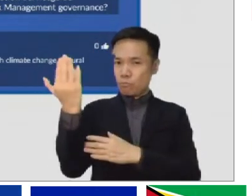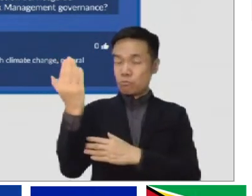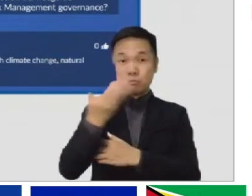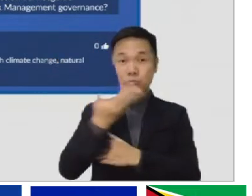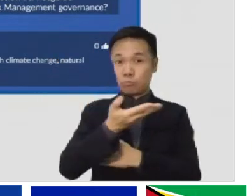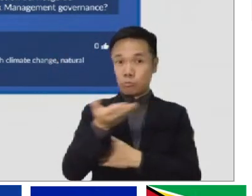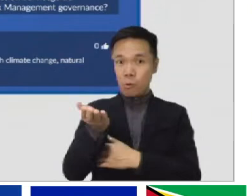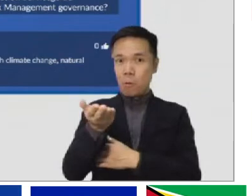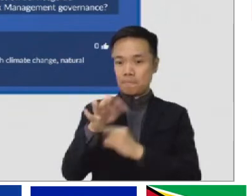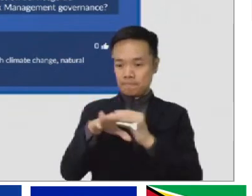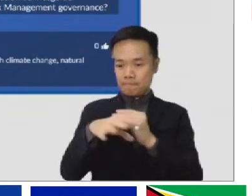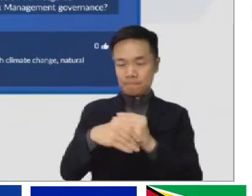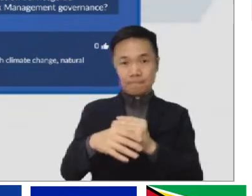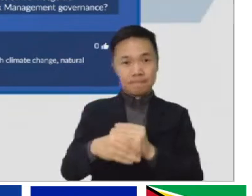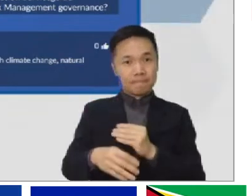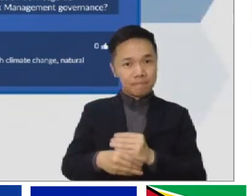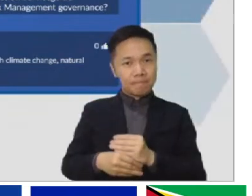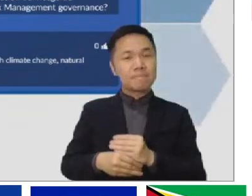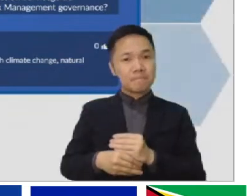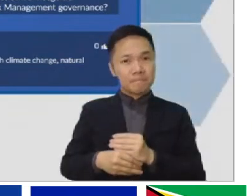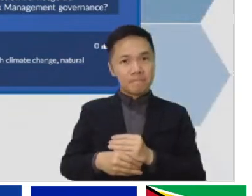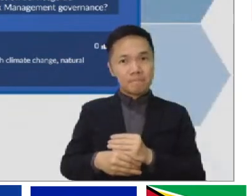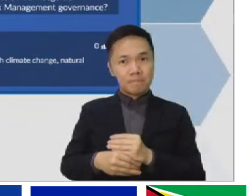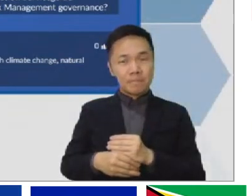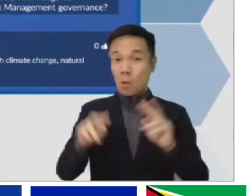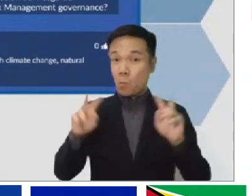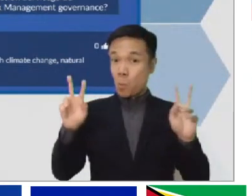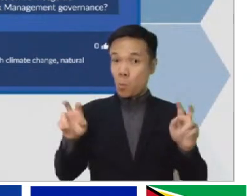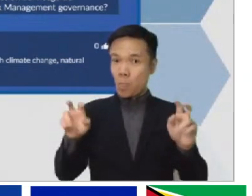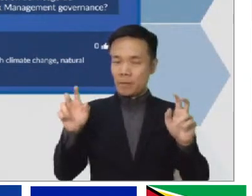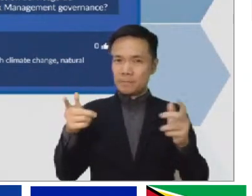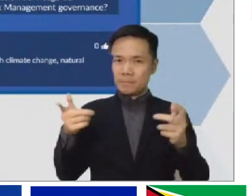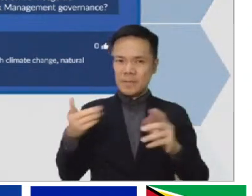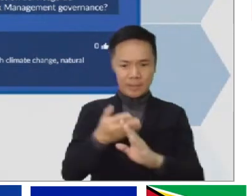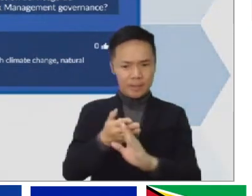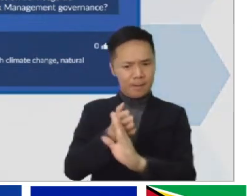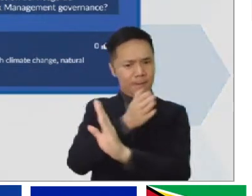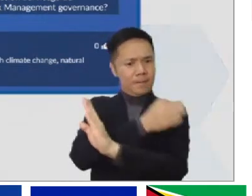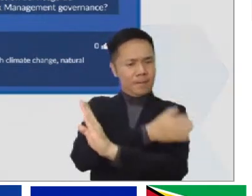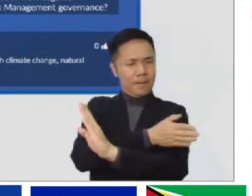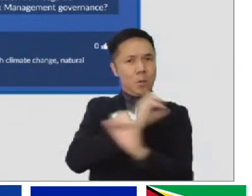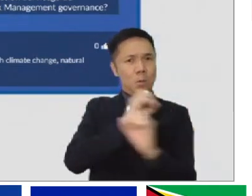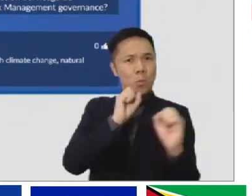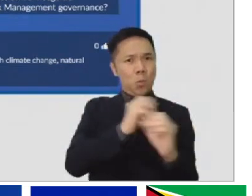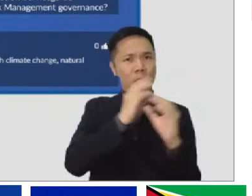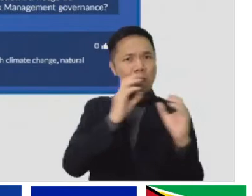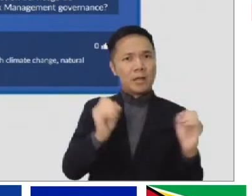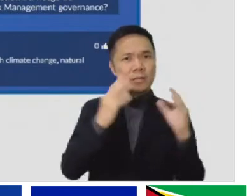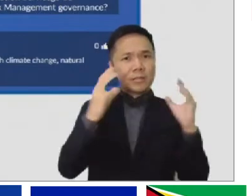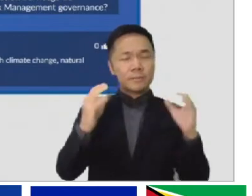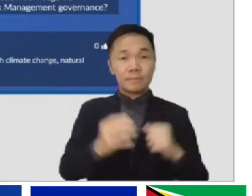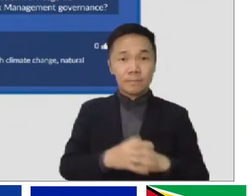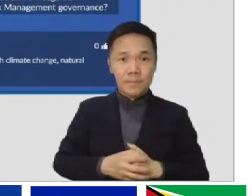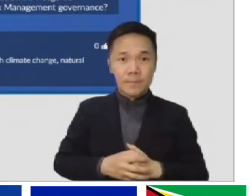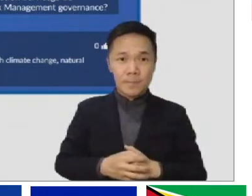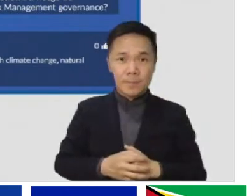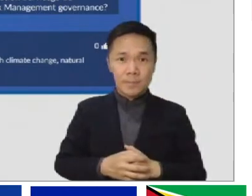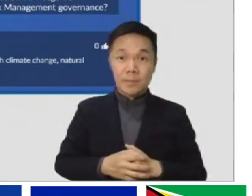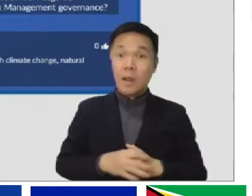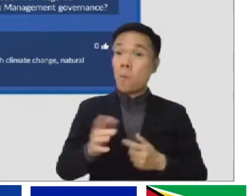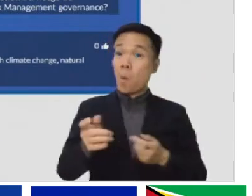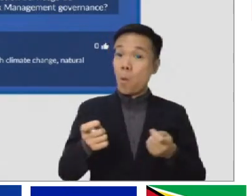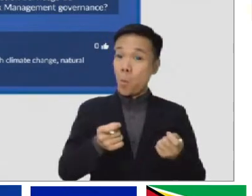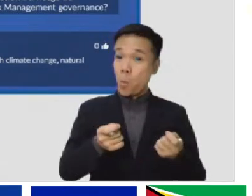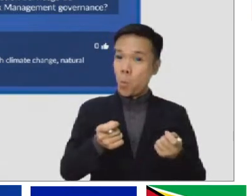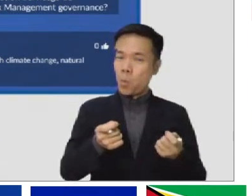particularly the thing of early warning, which allows in some way mitigation pre-impact,